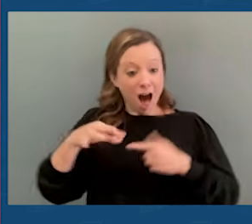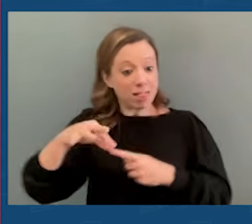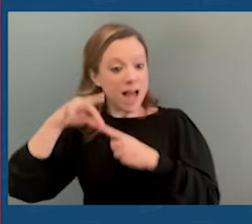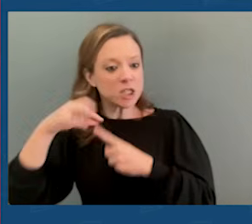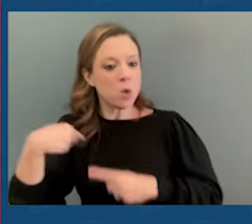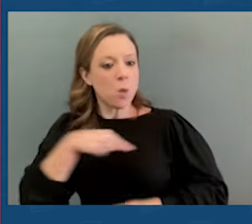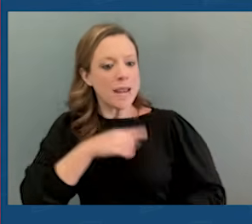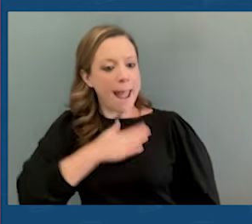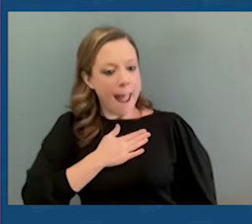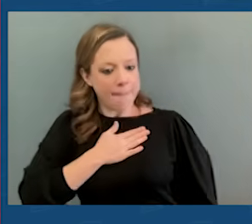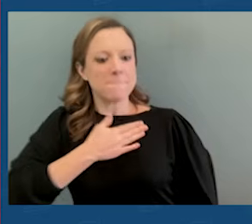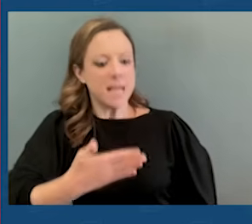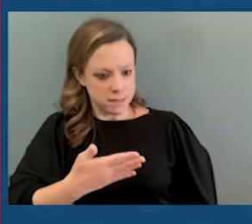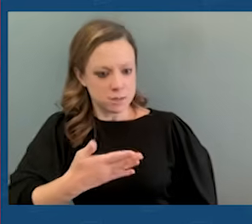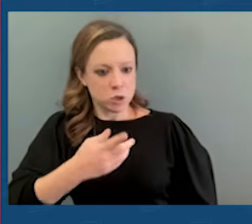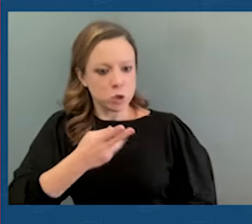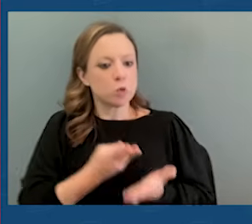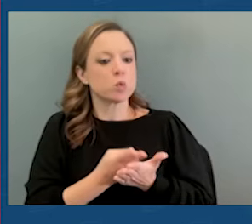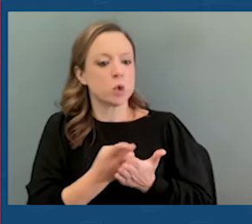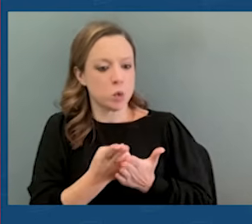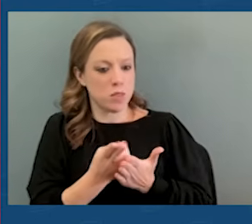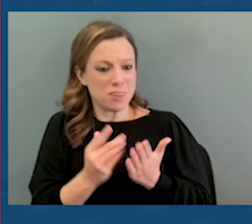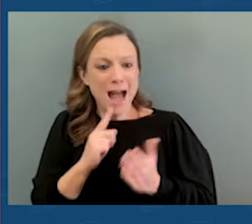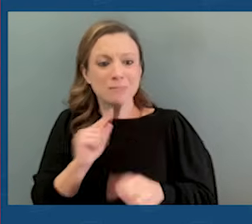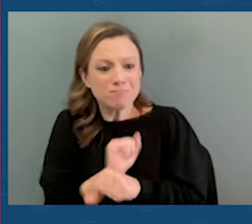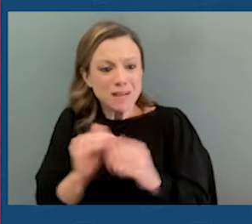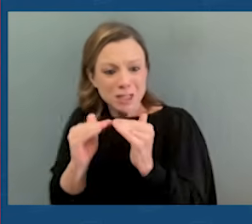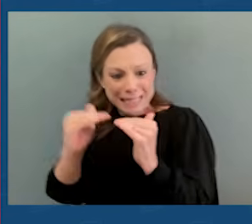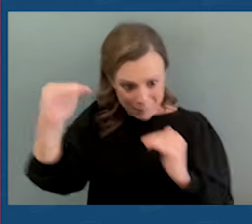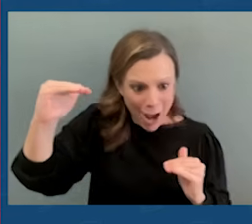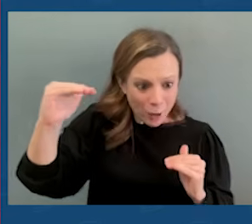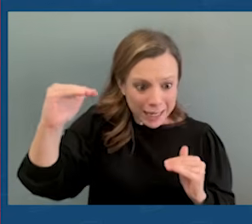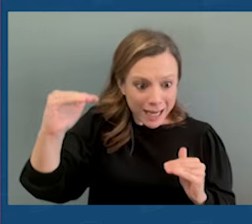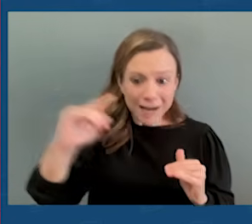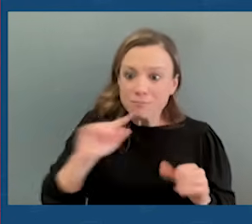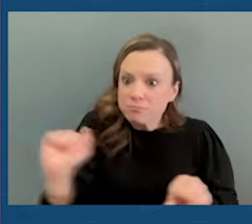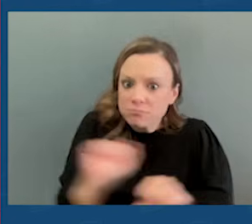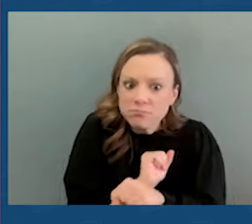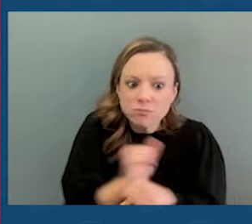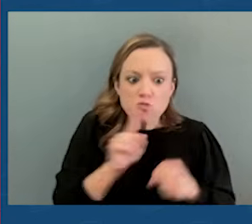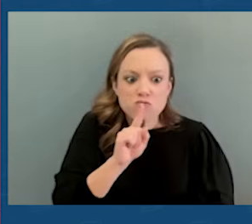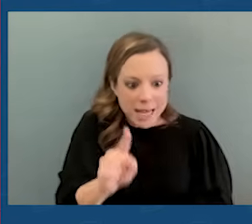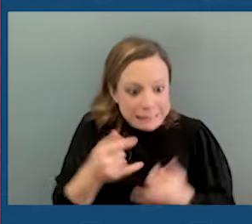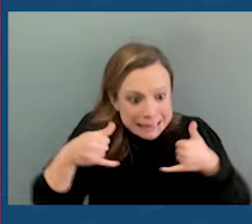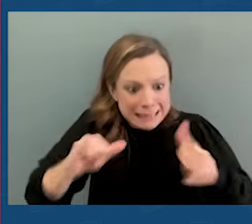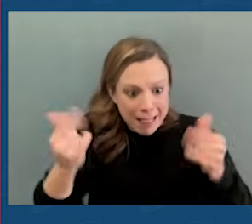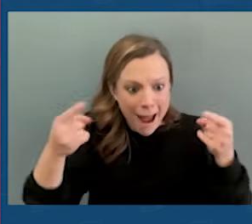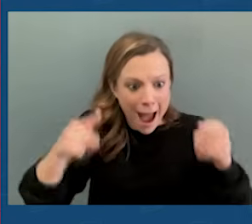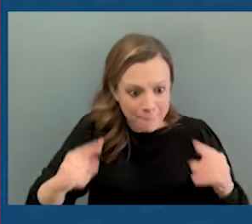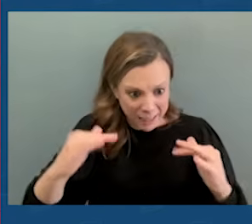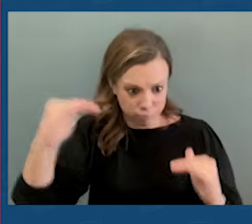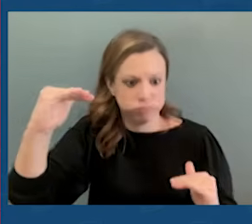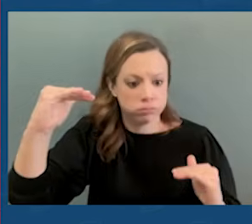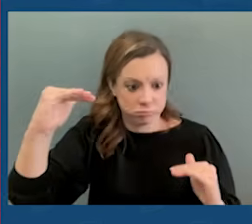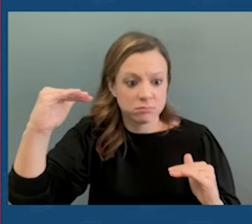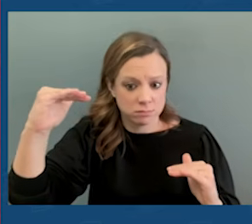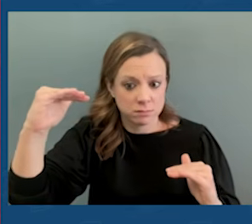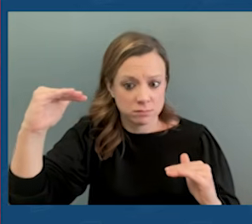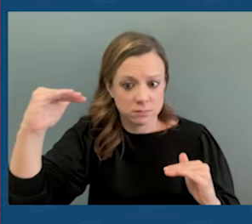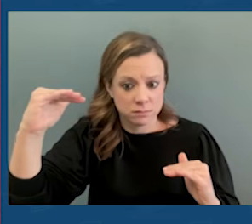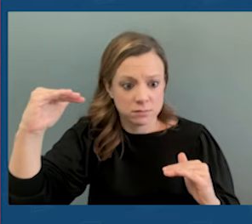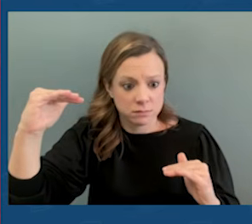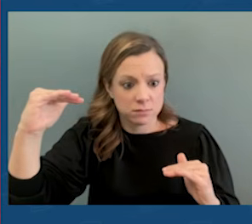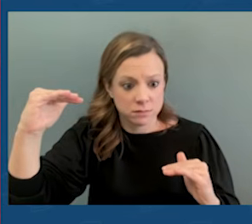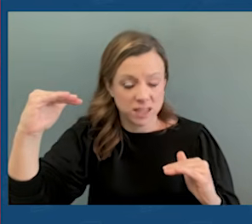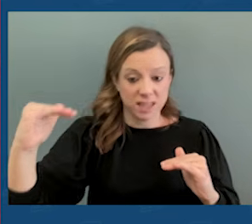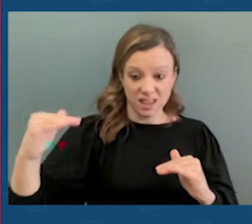that the disparities are real. They were contrived, they were derived,